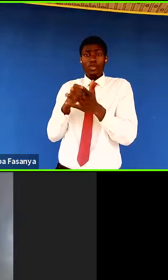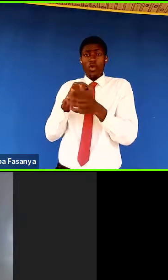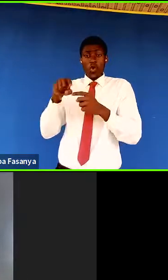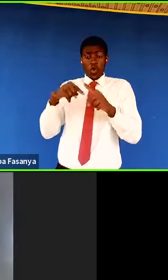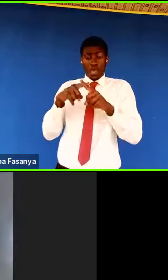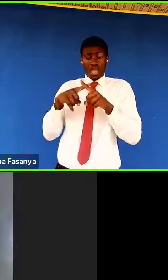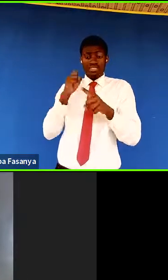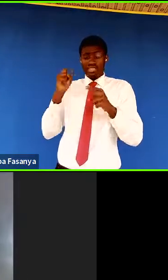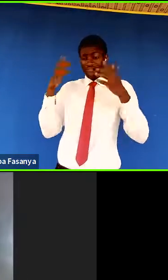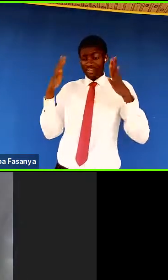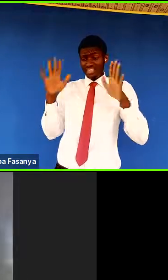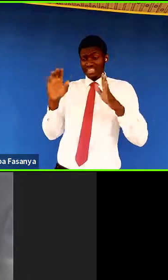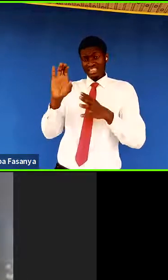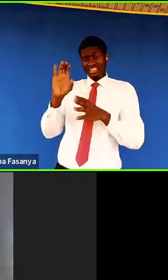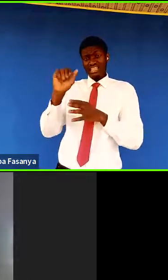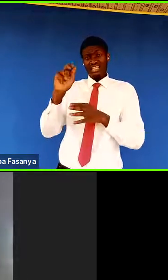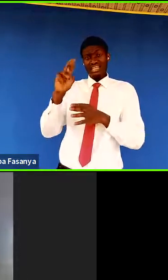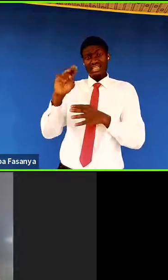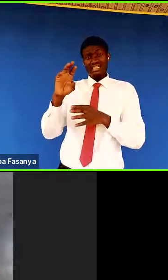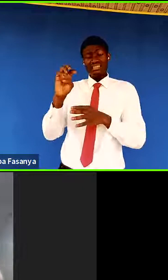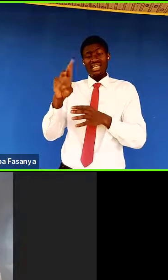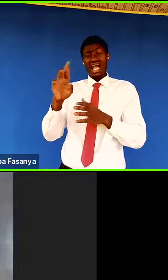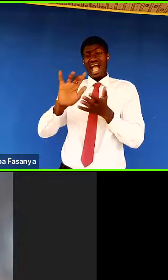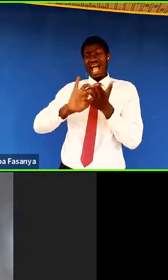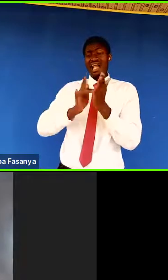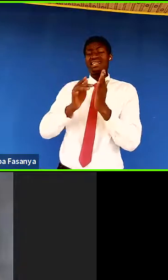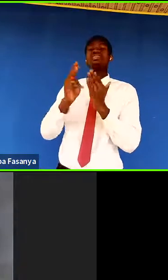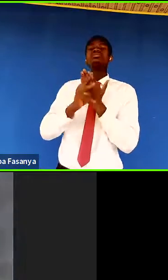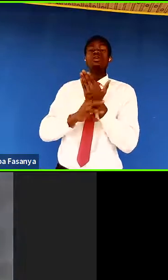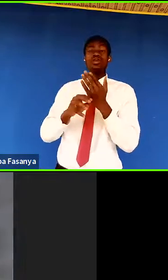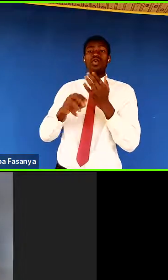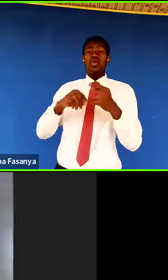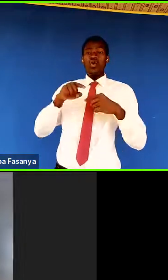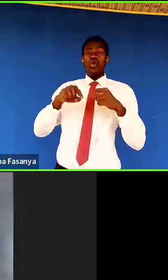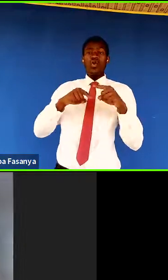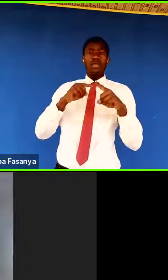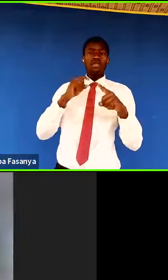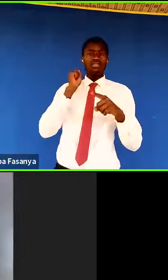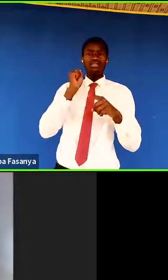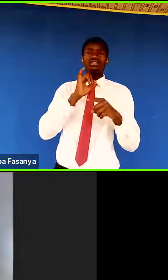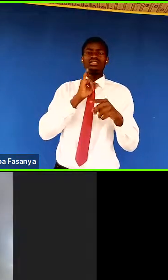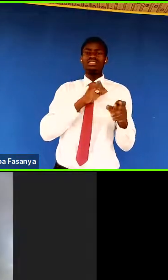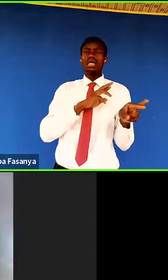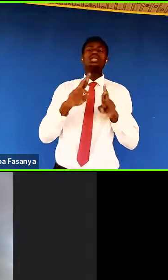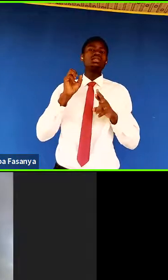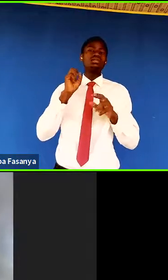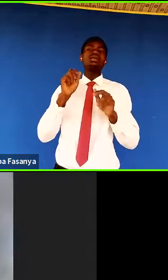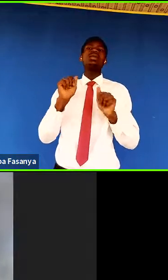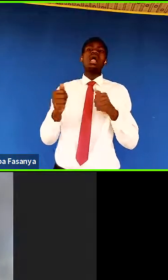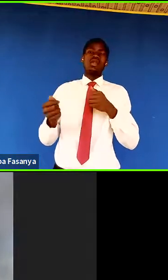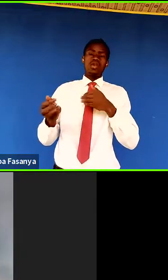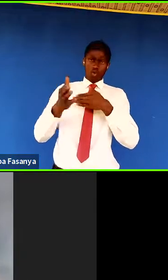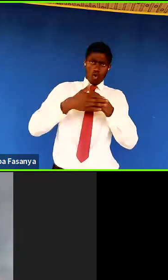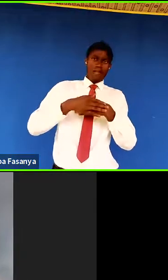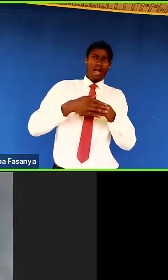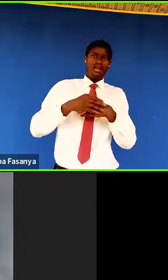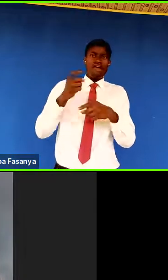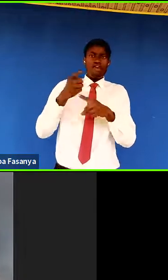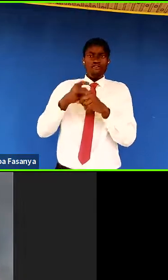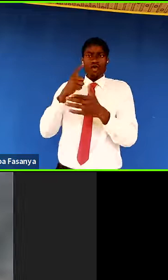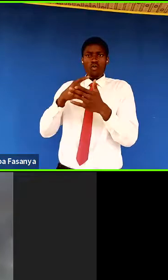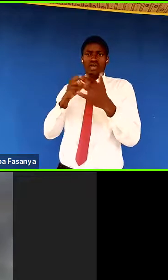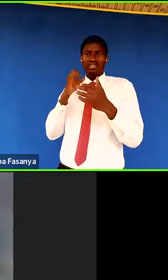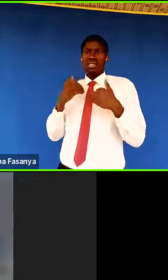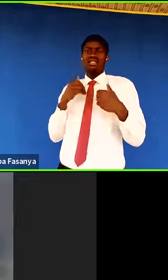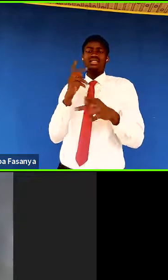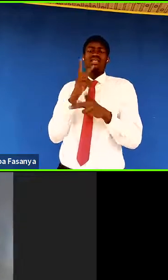for the cancer treatment, when she's now ready, she can now fall back on what she has kept. Okay, so we call it fertility preservation.